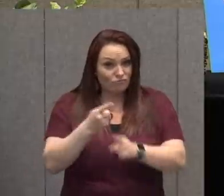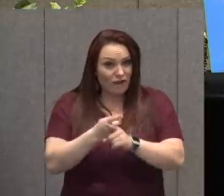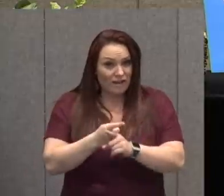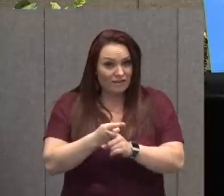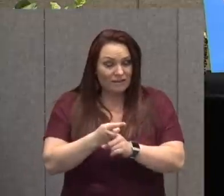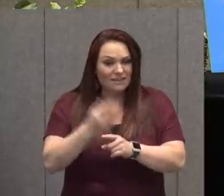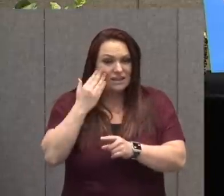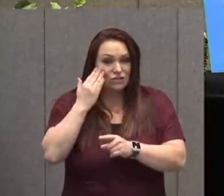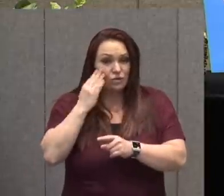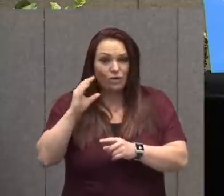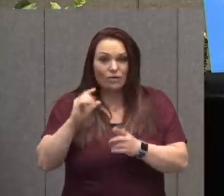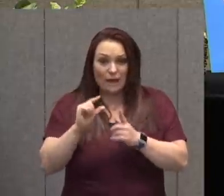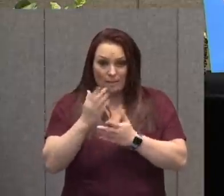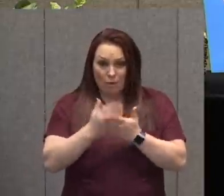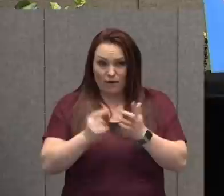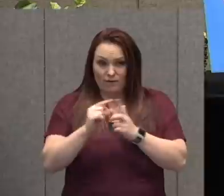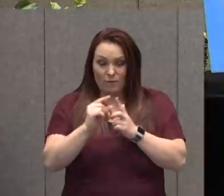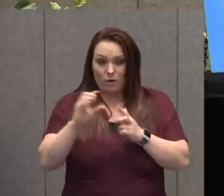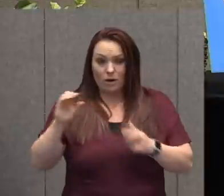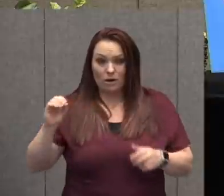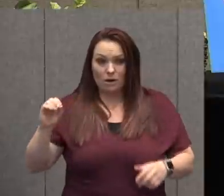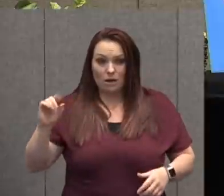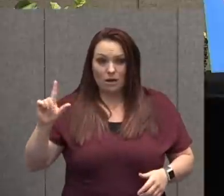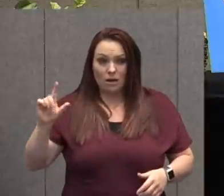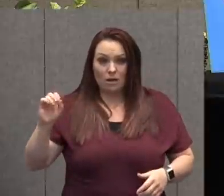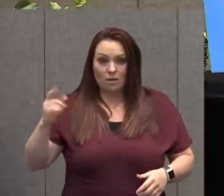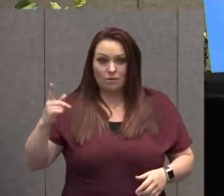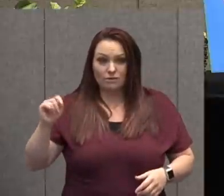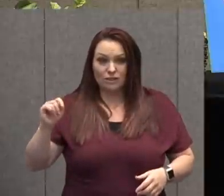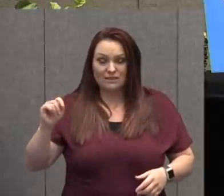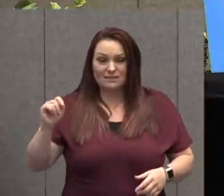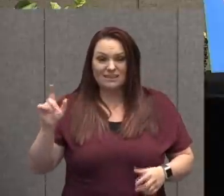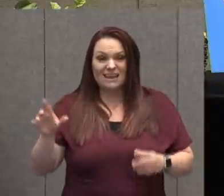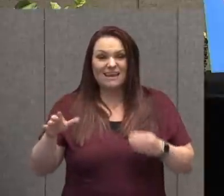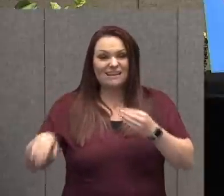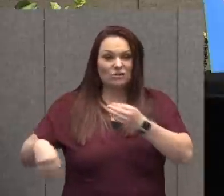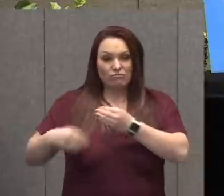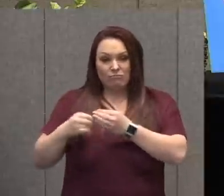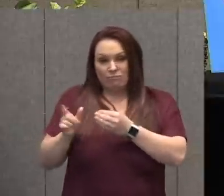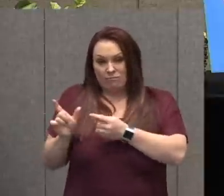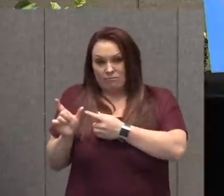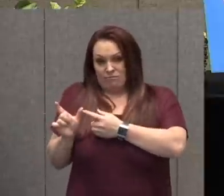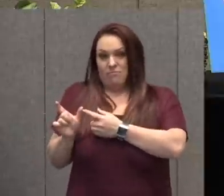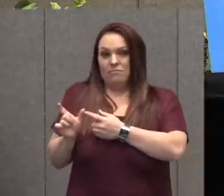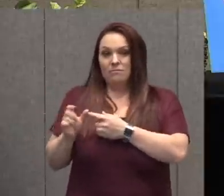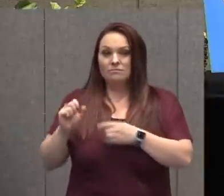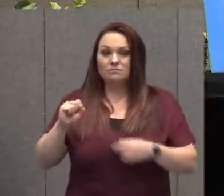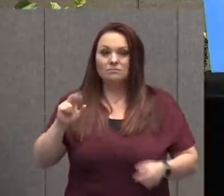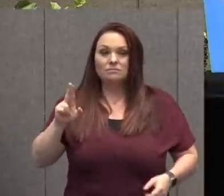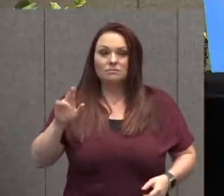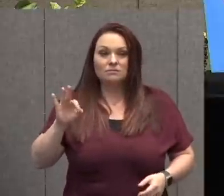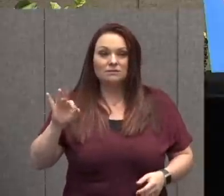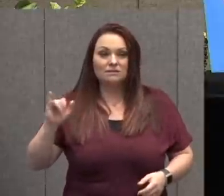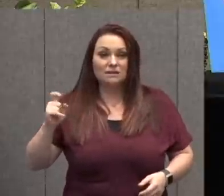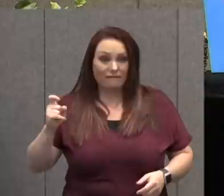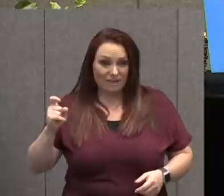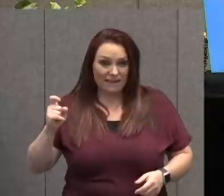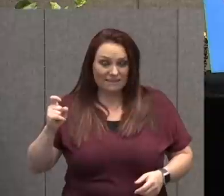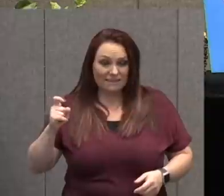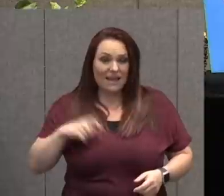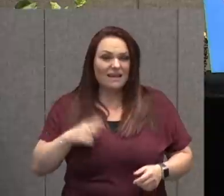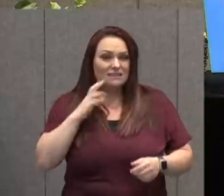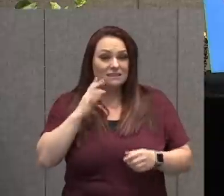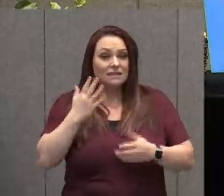is a suffix? It's a collection of letters at the end of the word that gives us some clues about its